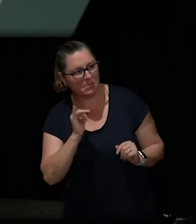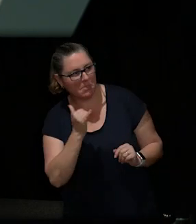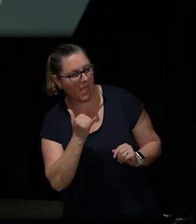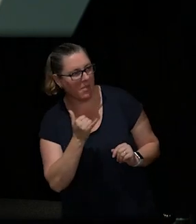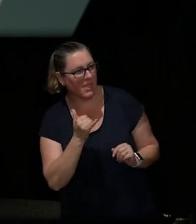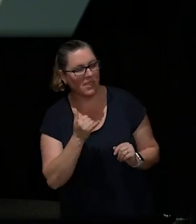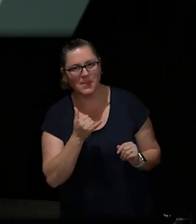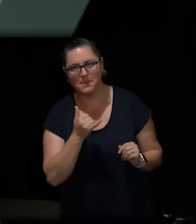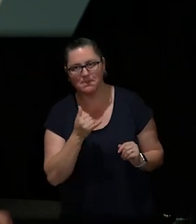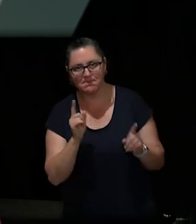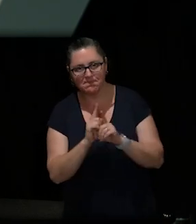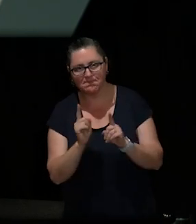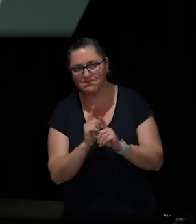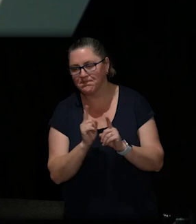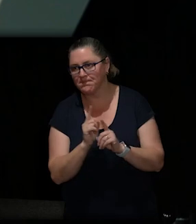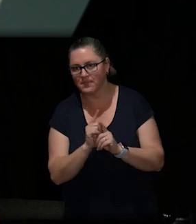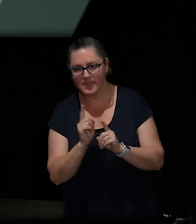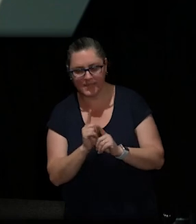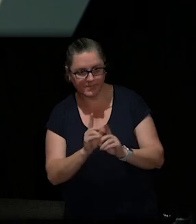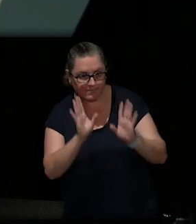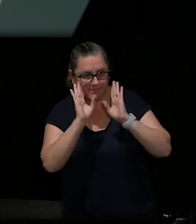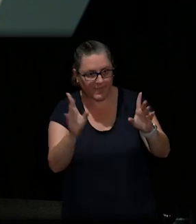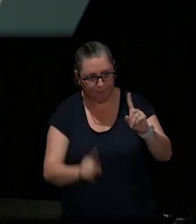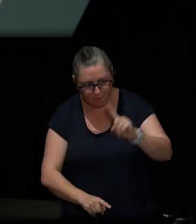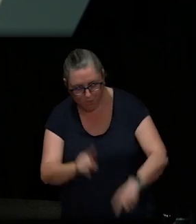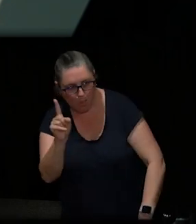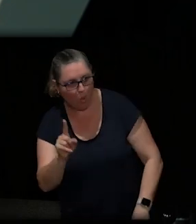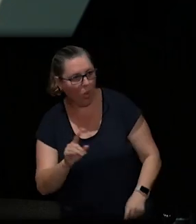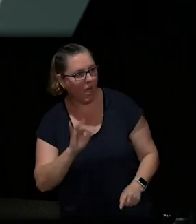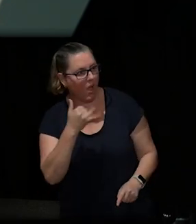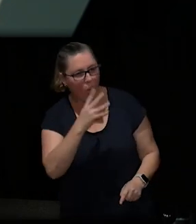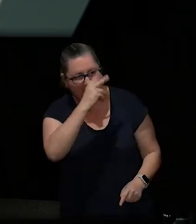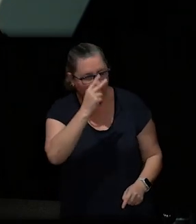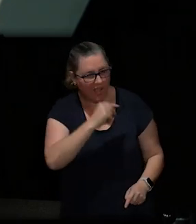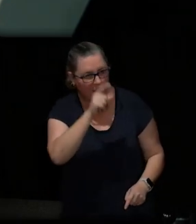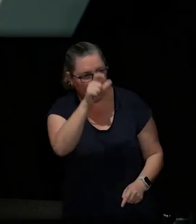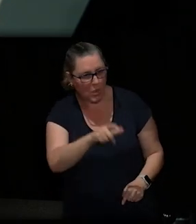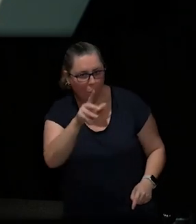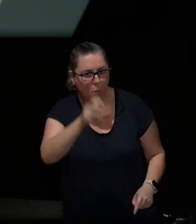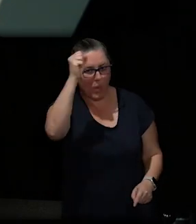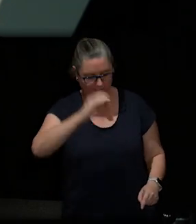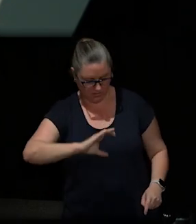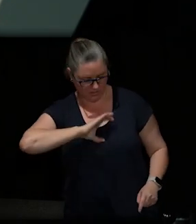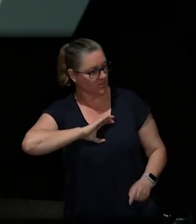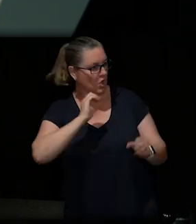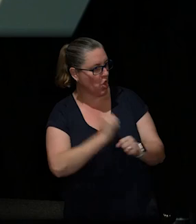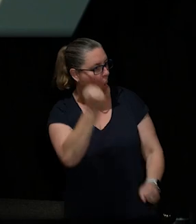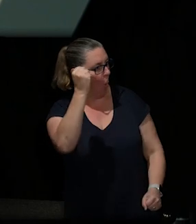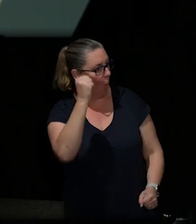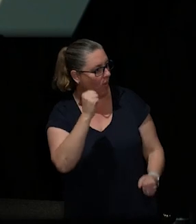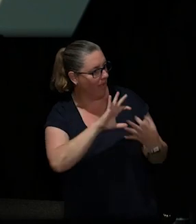an amazing footballer or a young person who wins a gold medal at the Olympics, and